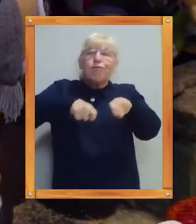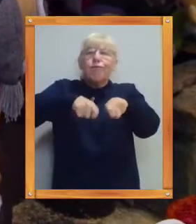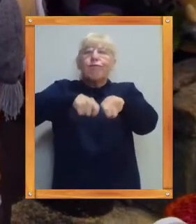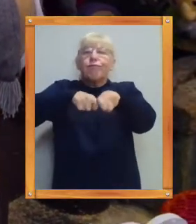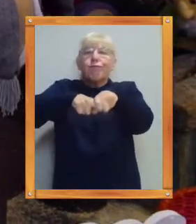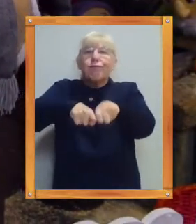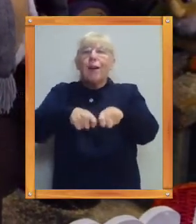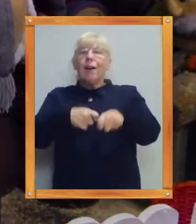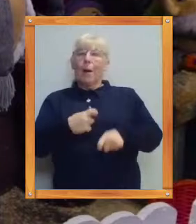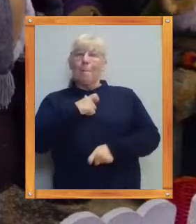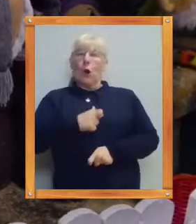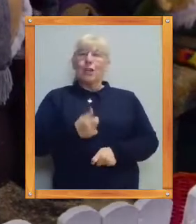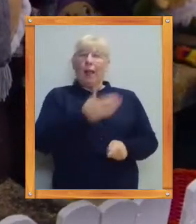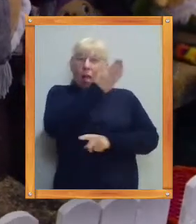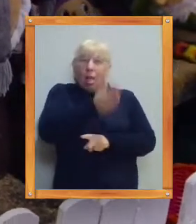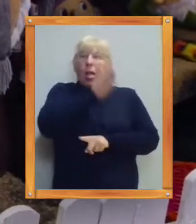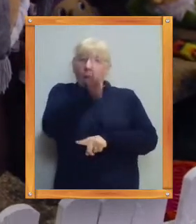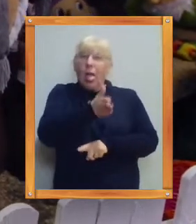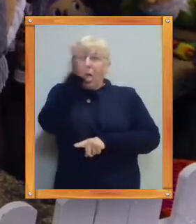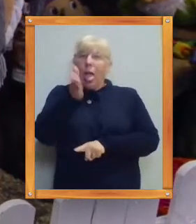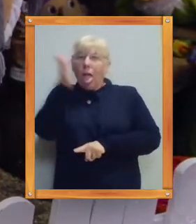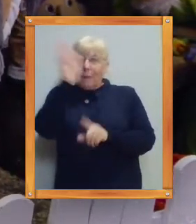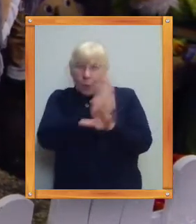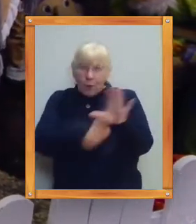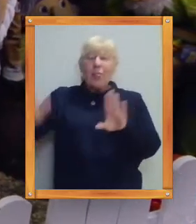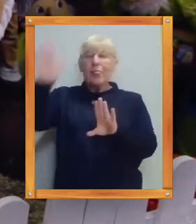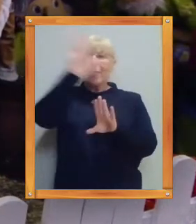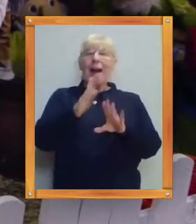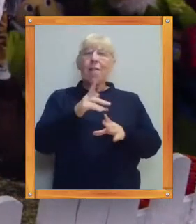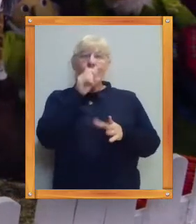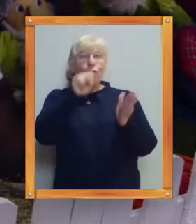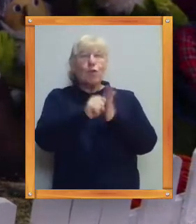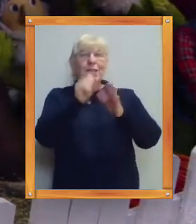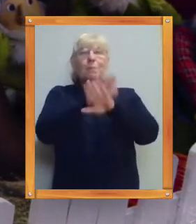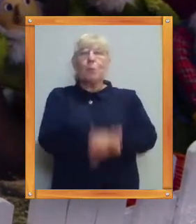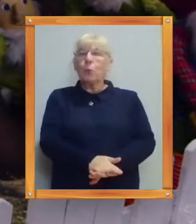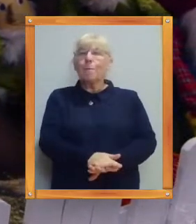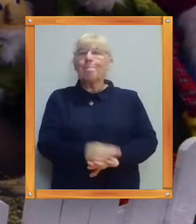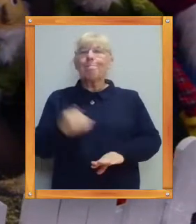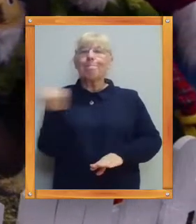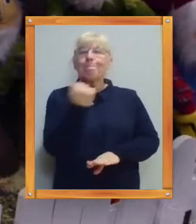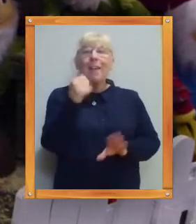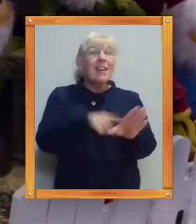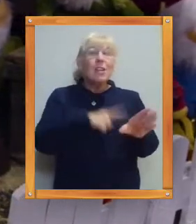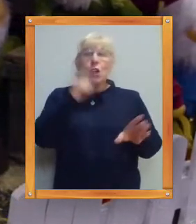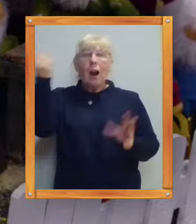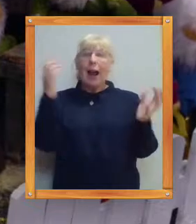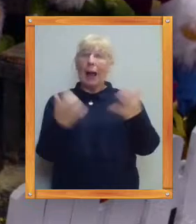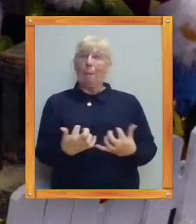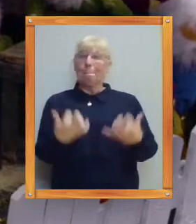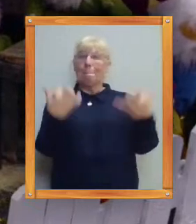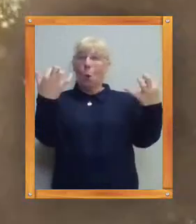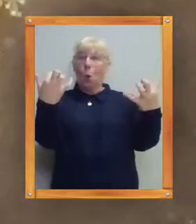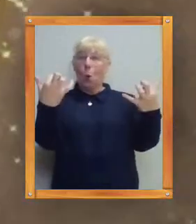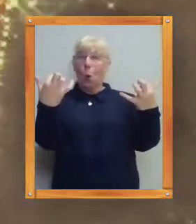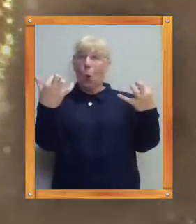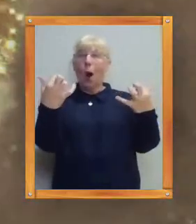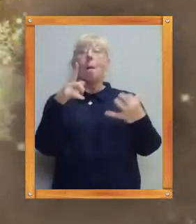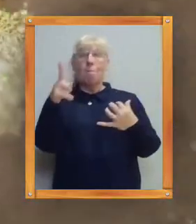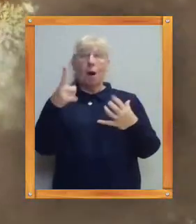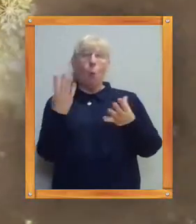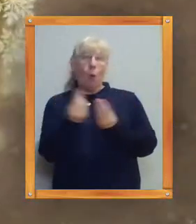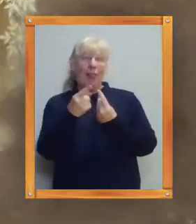borough. Unfortunately this year, we can't all meet together, so I'll be joining you virtually.